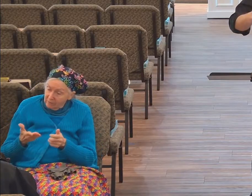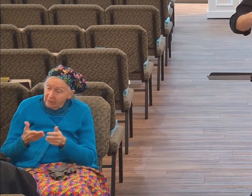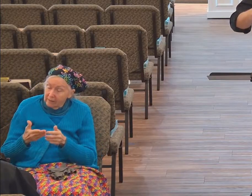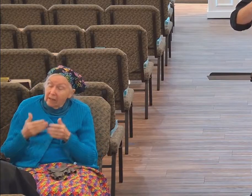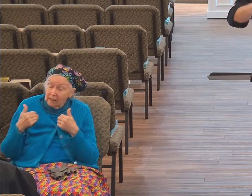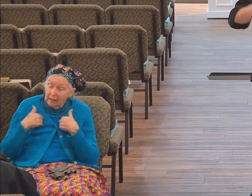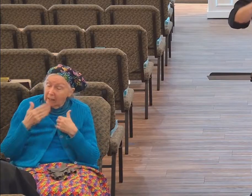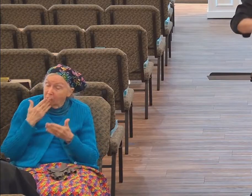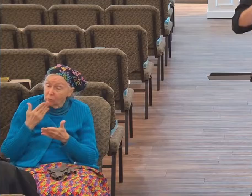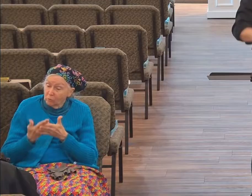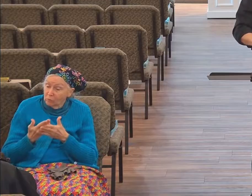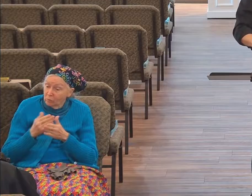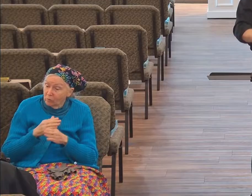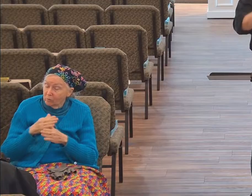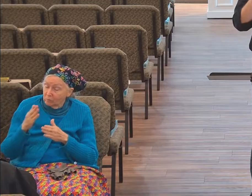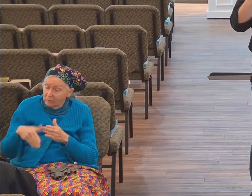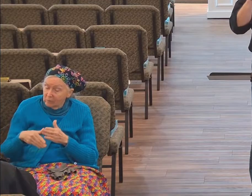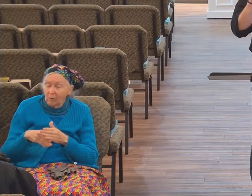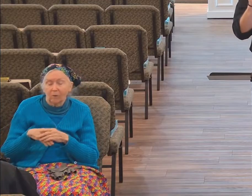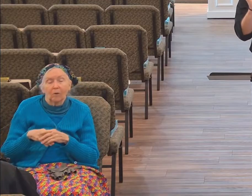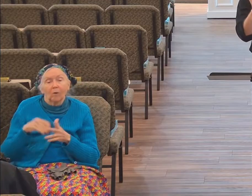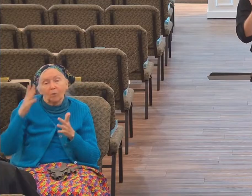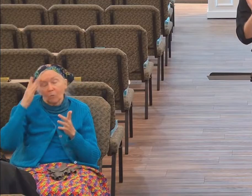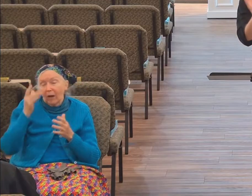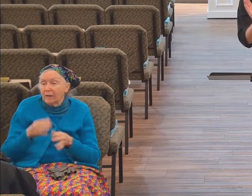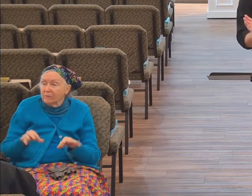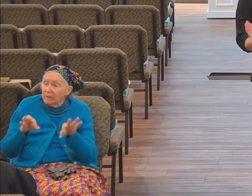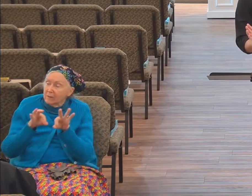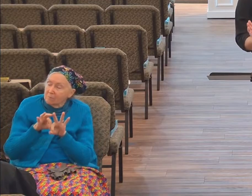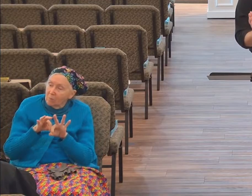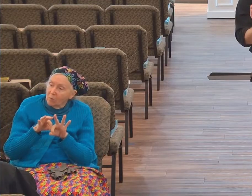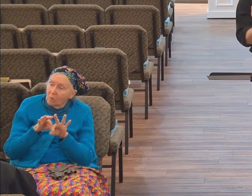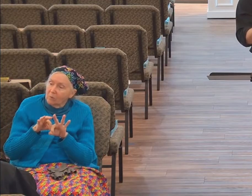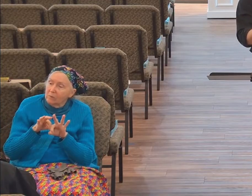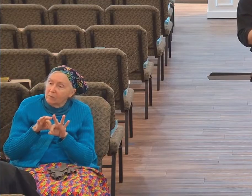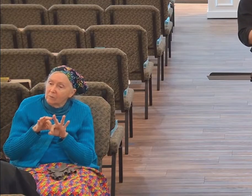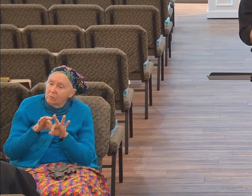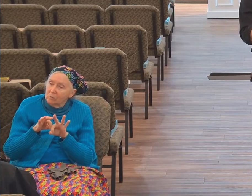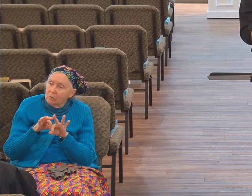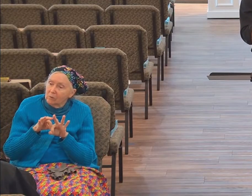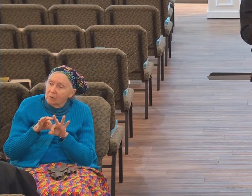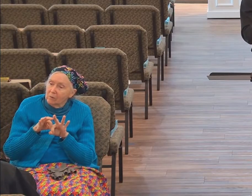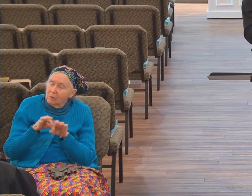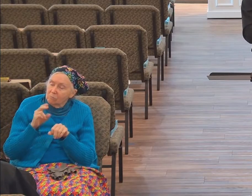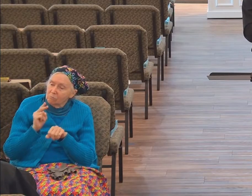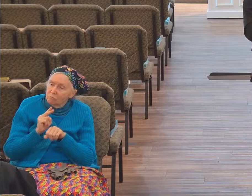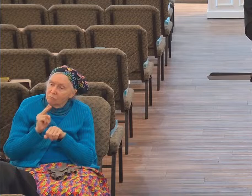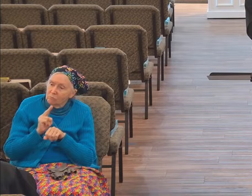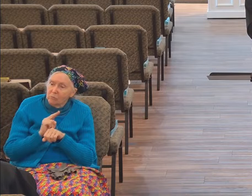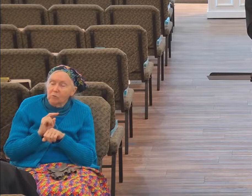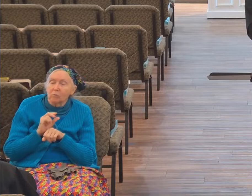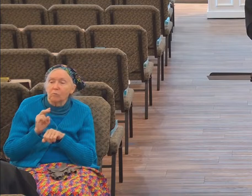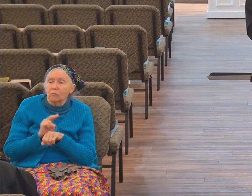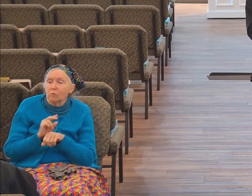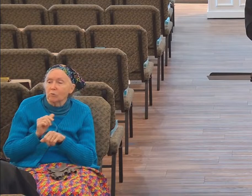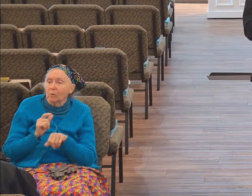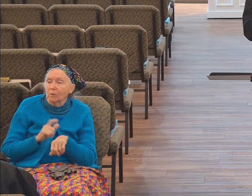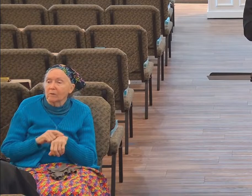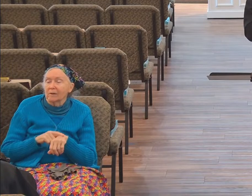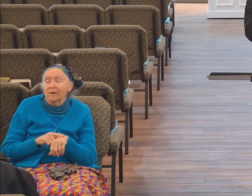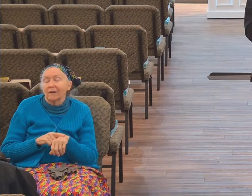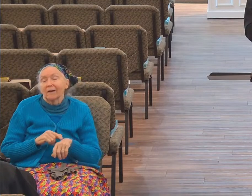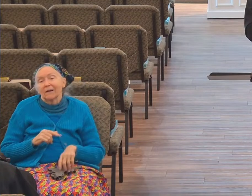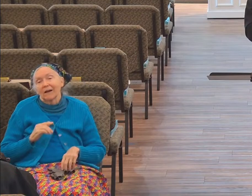this. Now, why would it be important for him to spend all this time In our day, we would have said, Paul, get on with